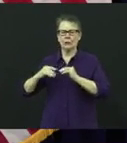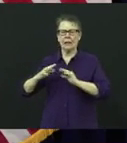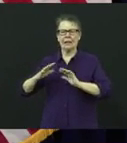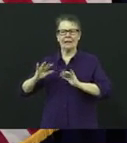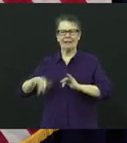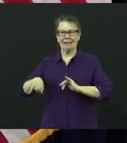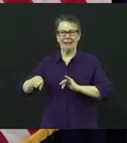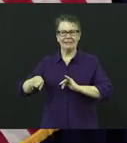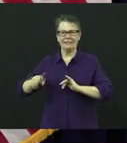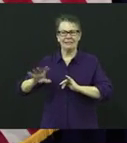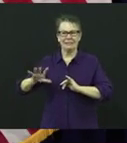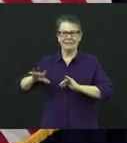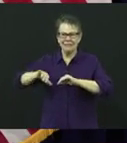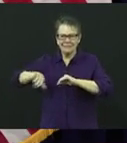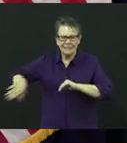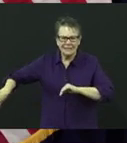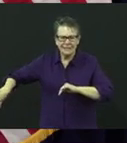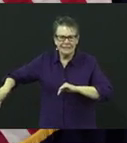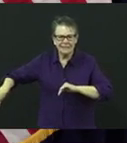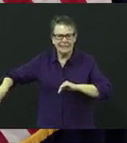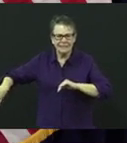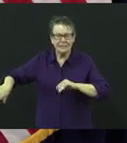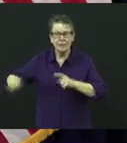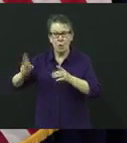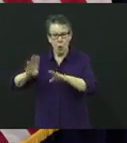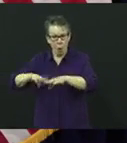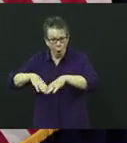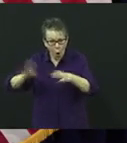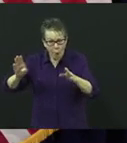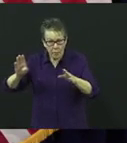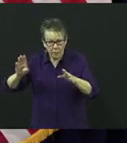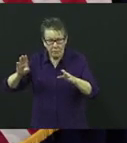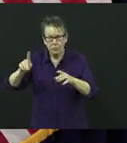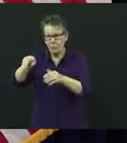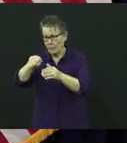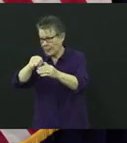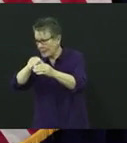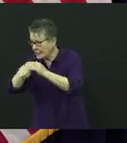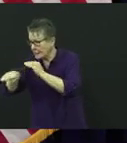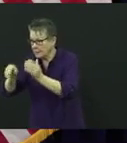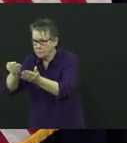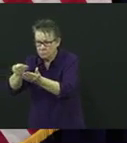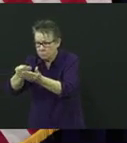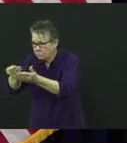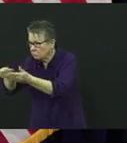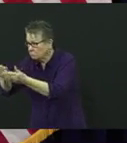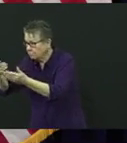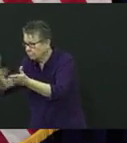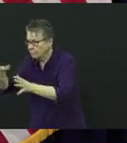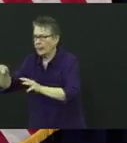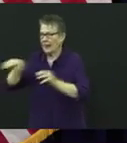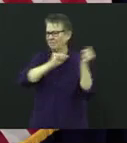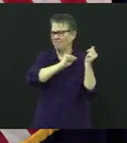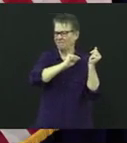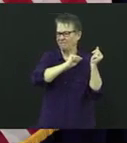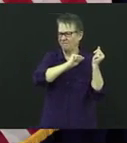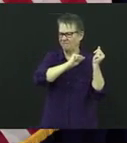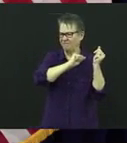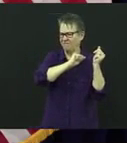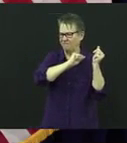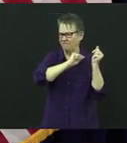with any social gatherings. We went from infinity to 250 to 50. We're now down to 0. Nobody can gather, and Pat